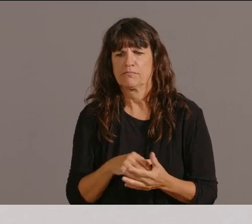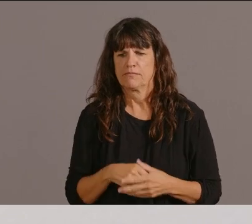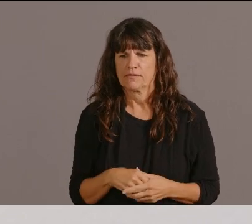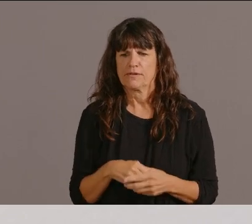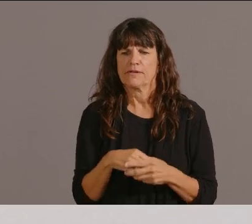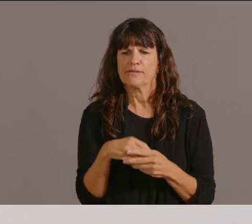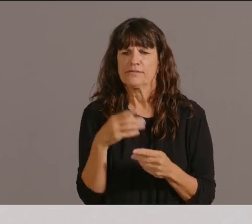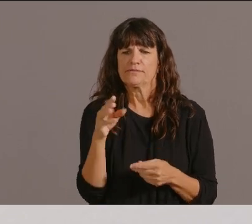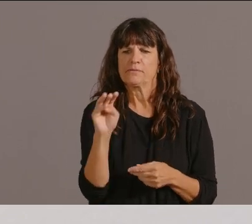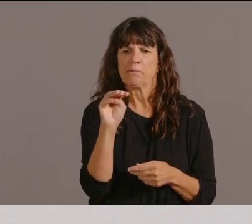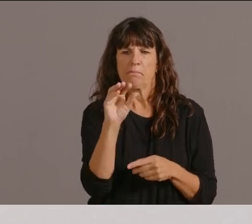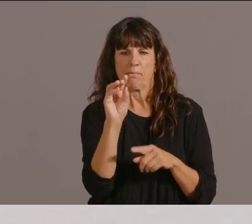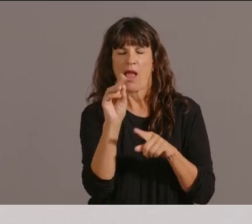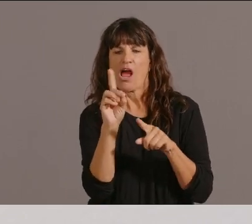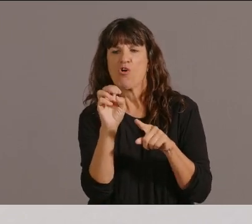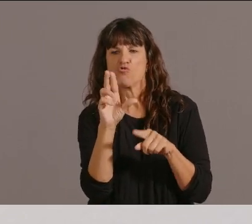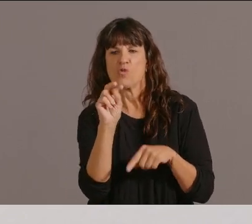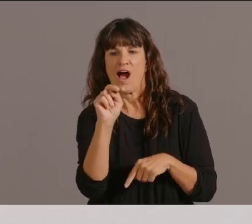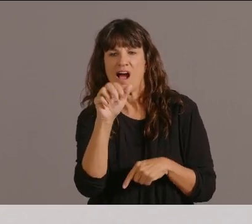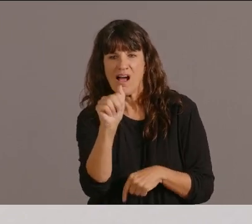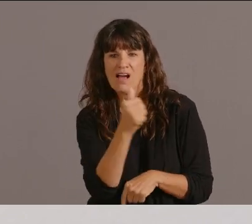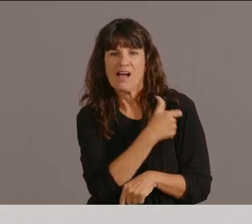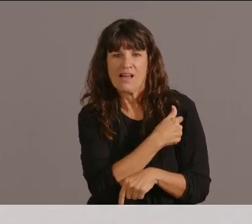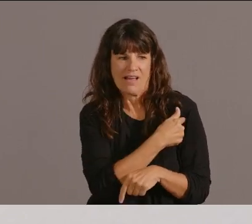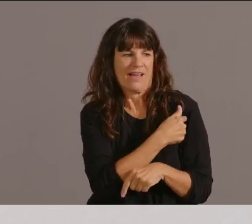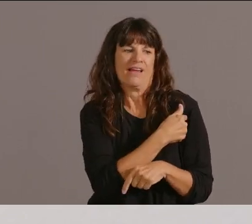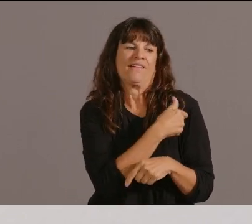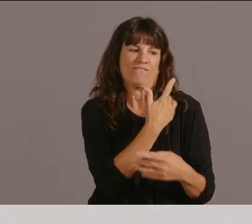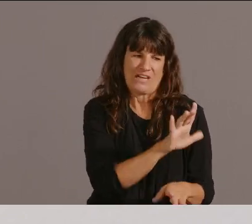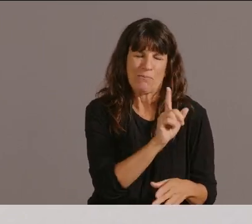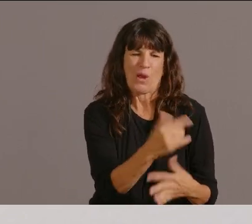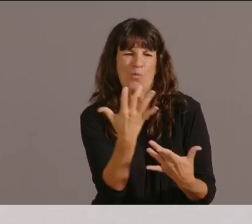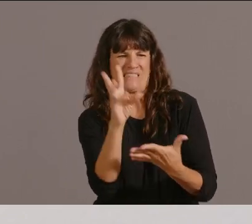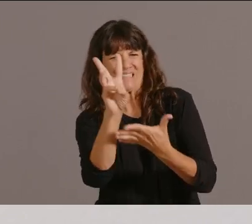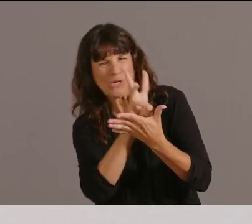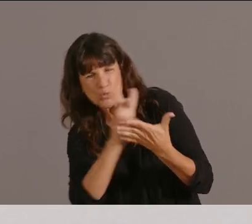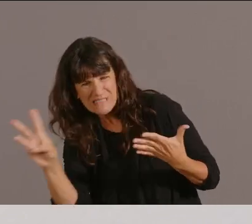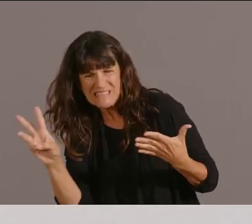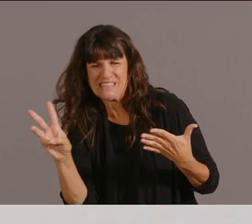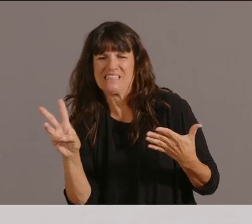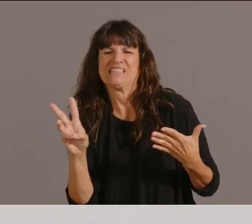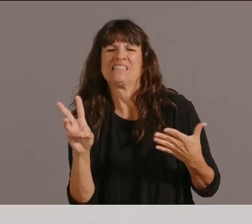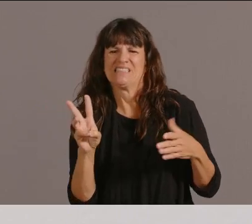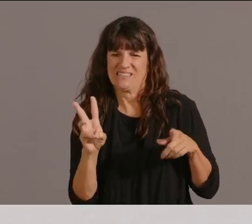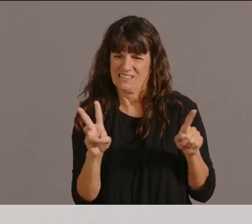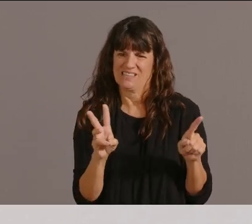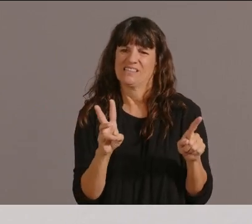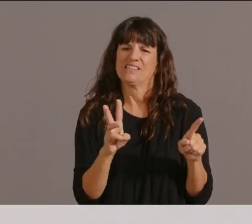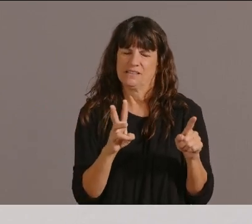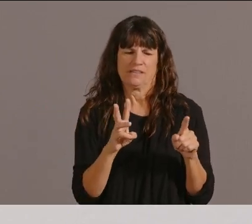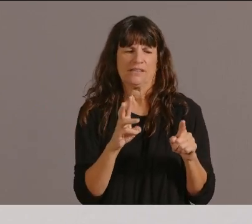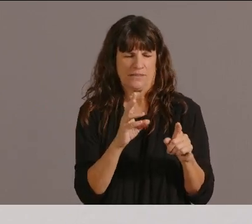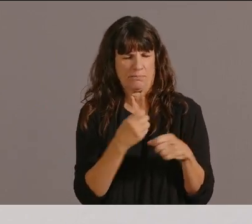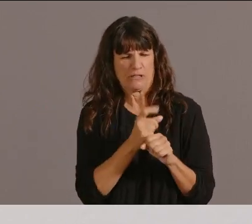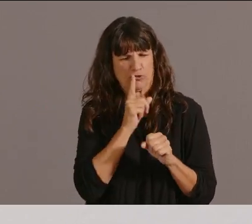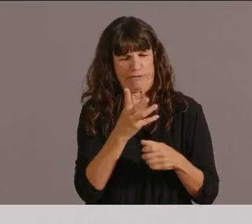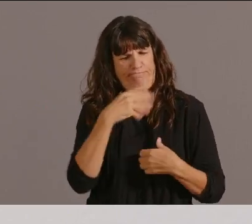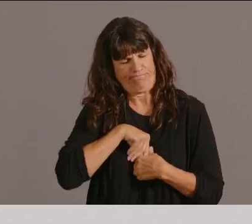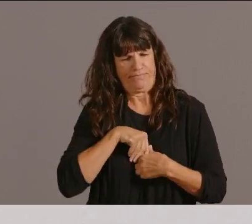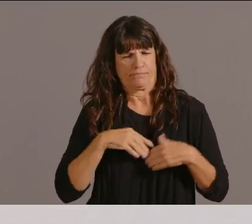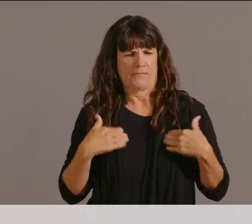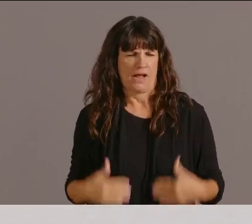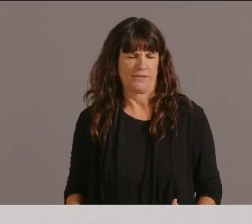that first dose. So probably about, end of May, beginning of June, we'll start to see where people are able to